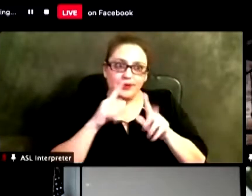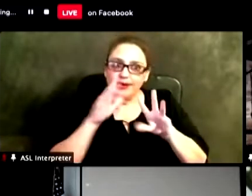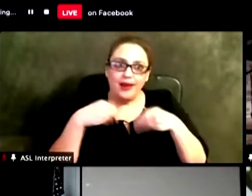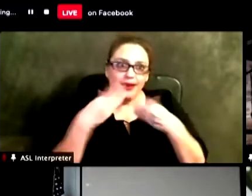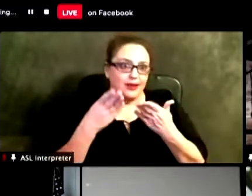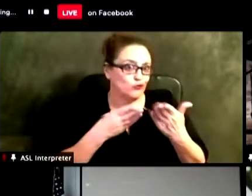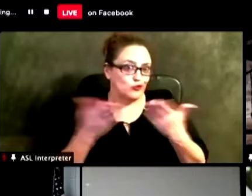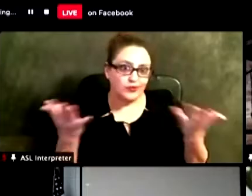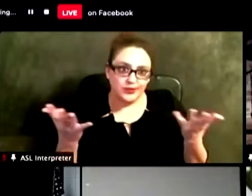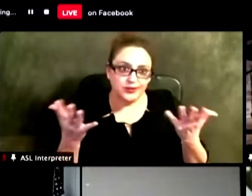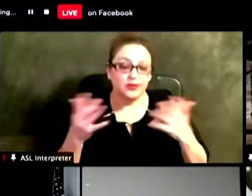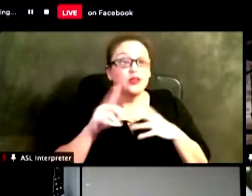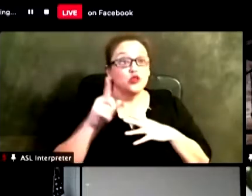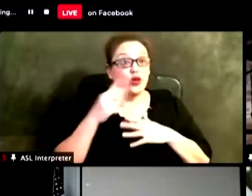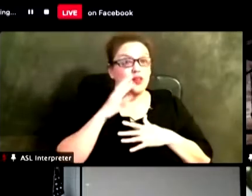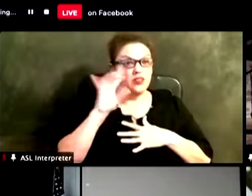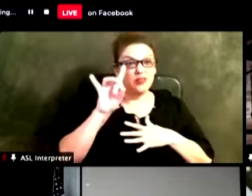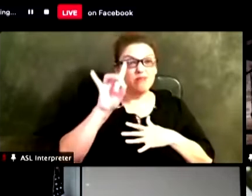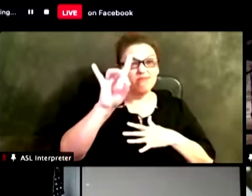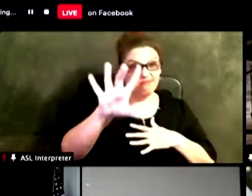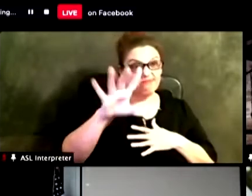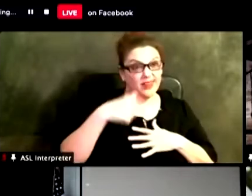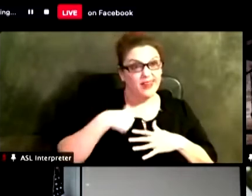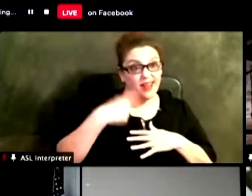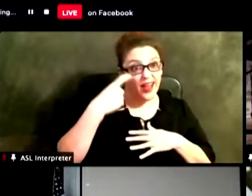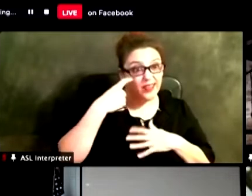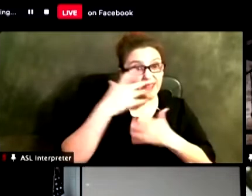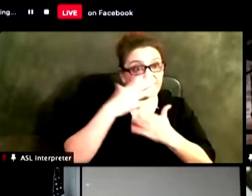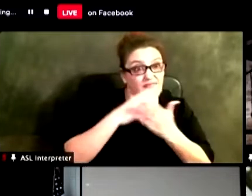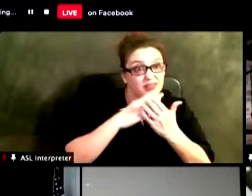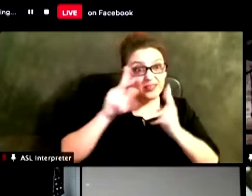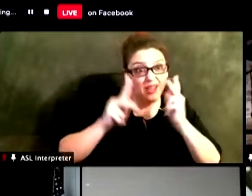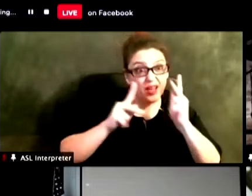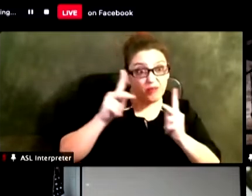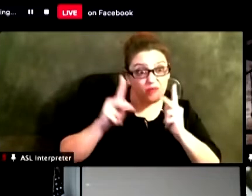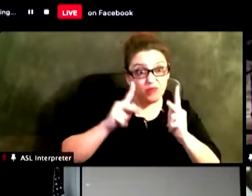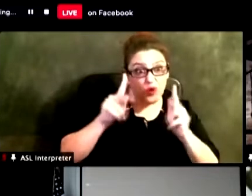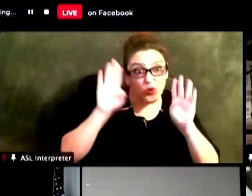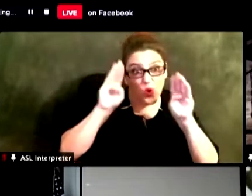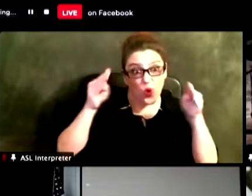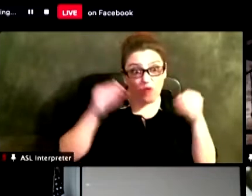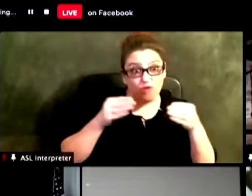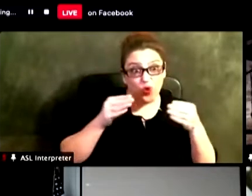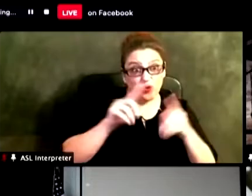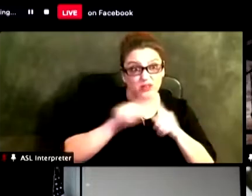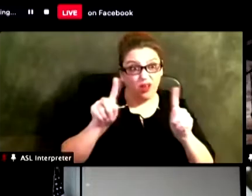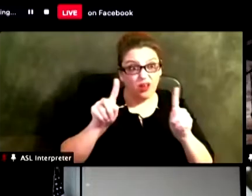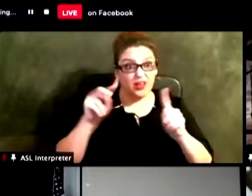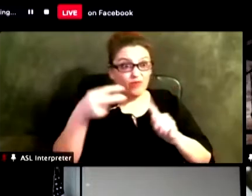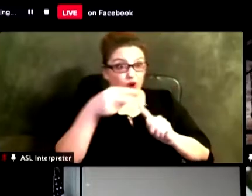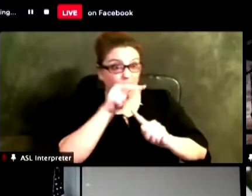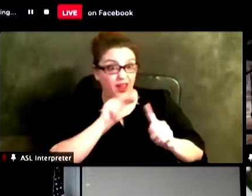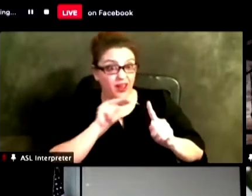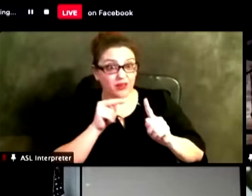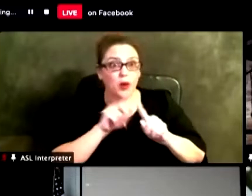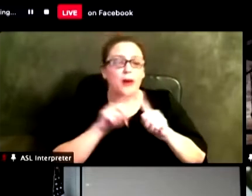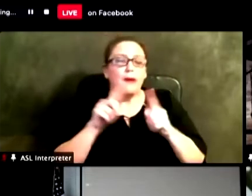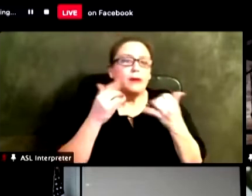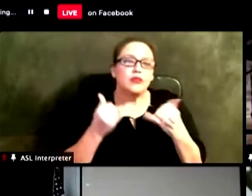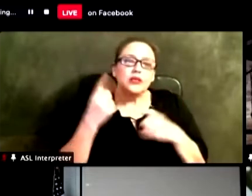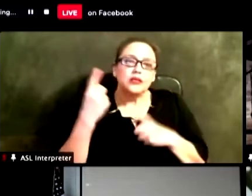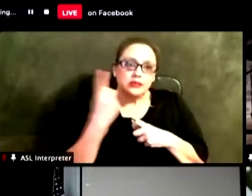think like some folks have focused on different angles, but this is something that